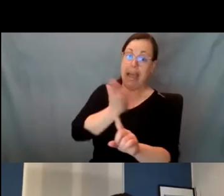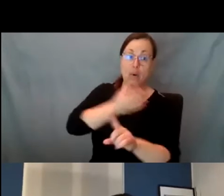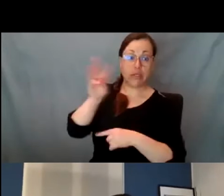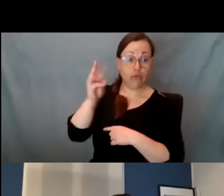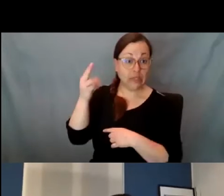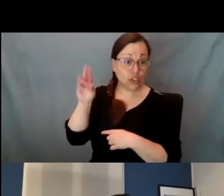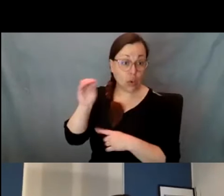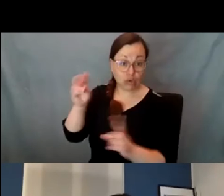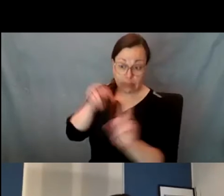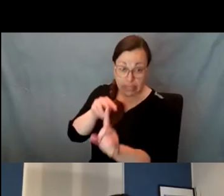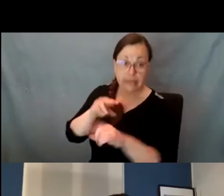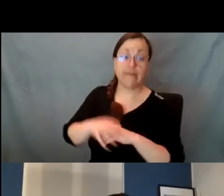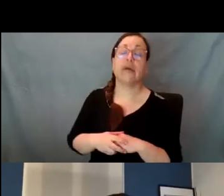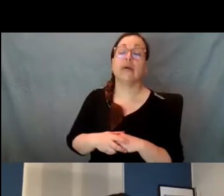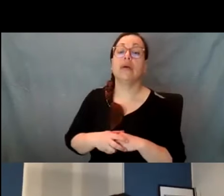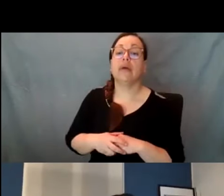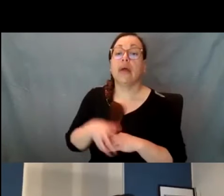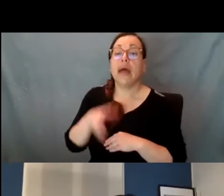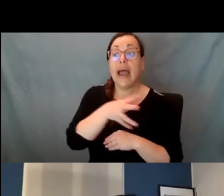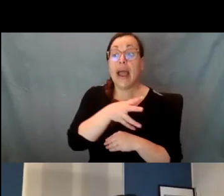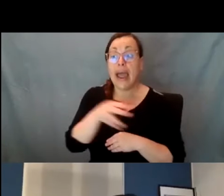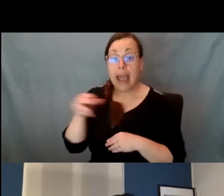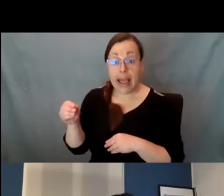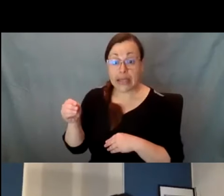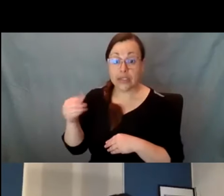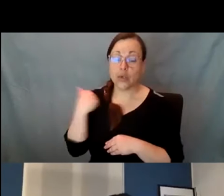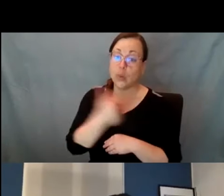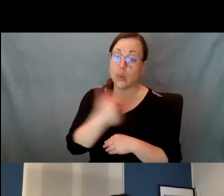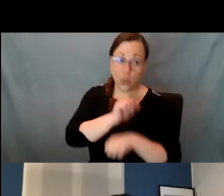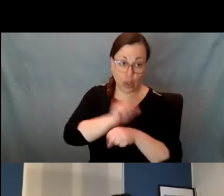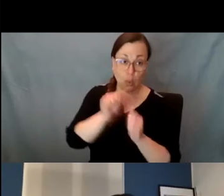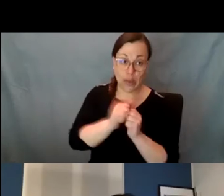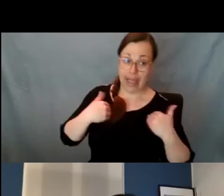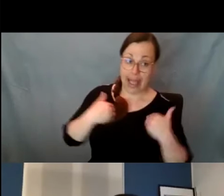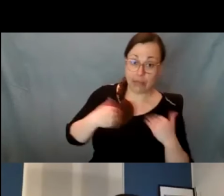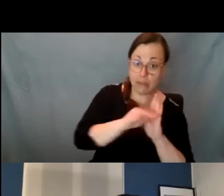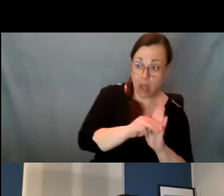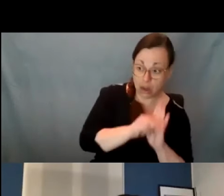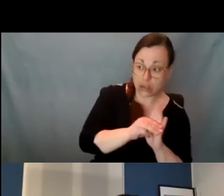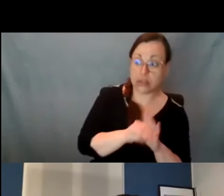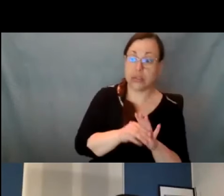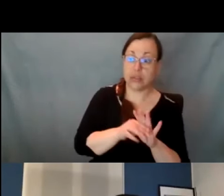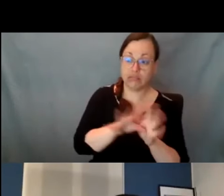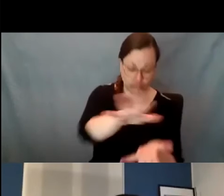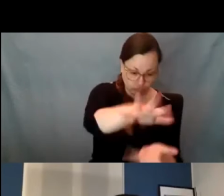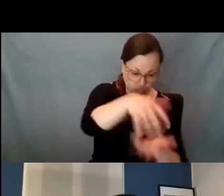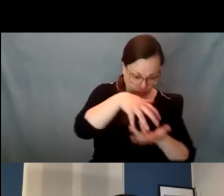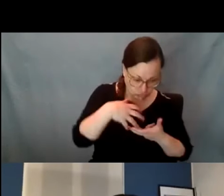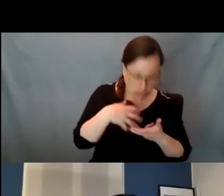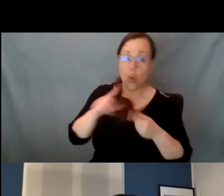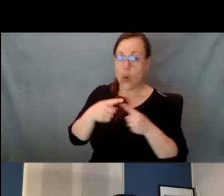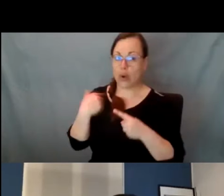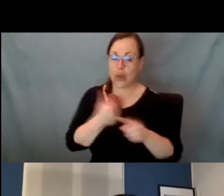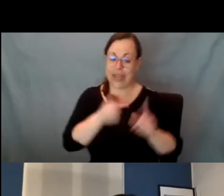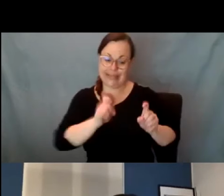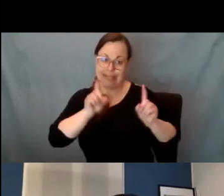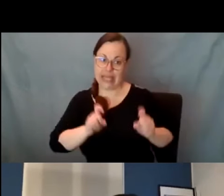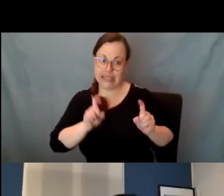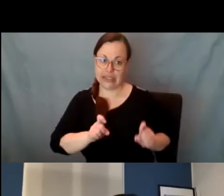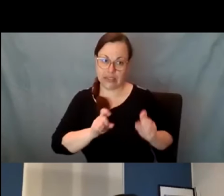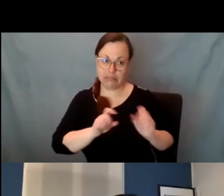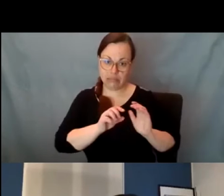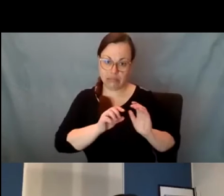use. And we have worked on the animal models having a say, so when the vaccines are tested, we can compare the